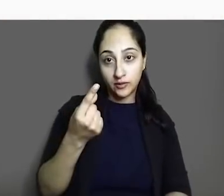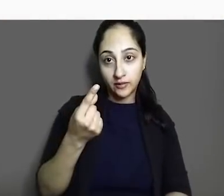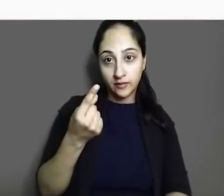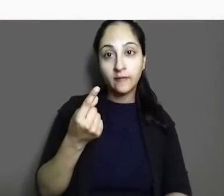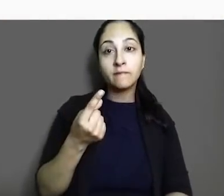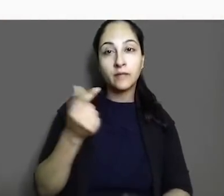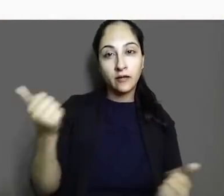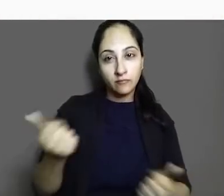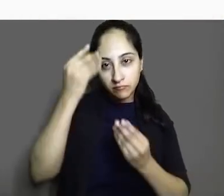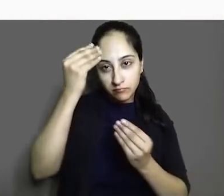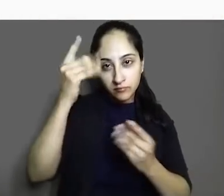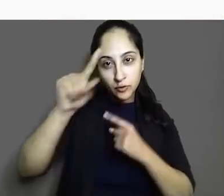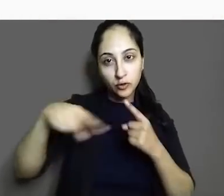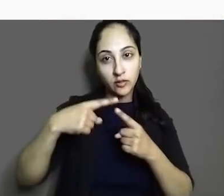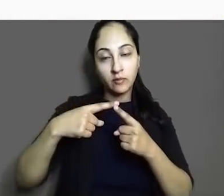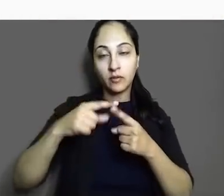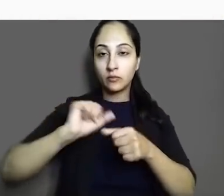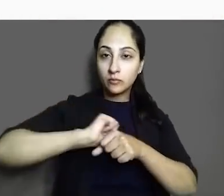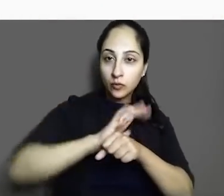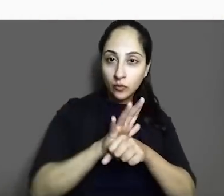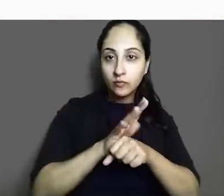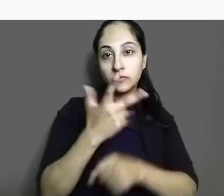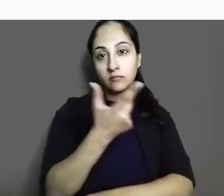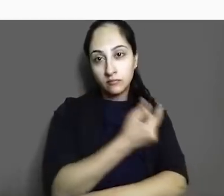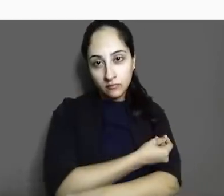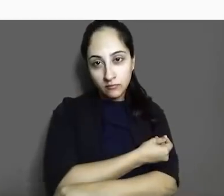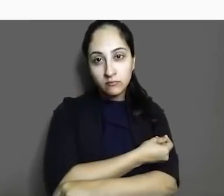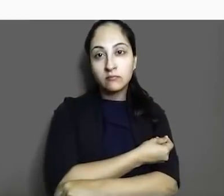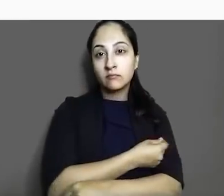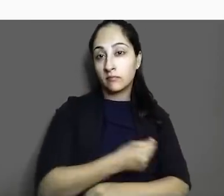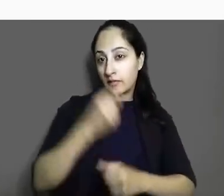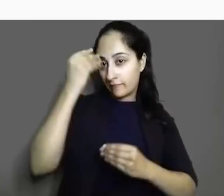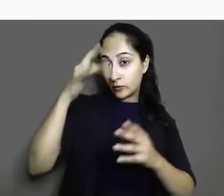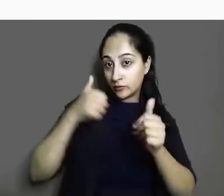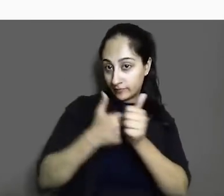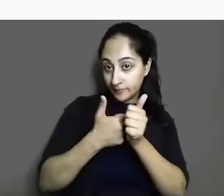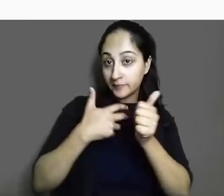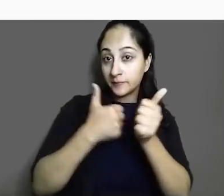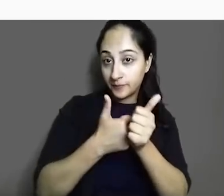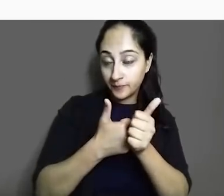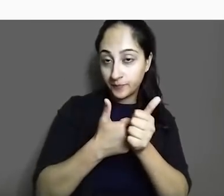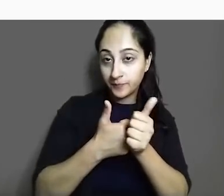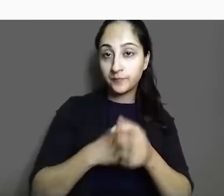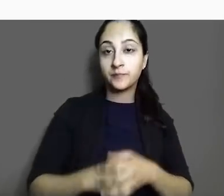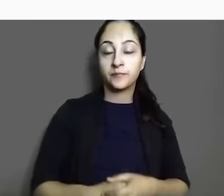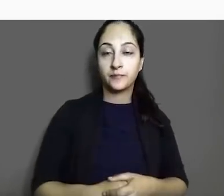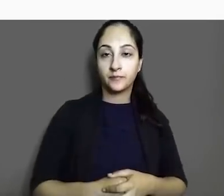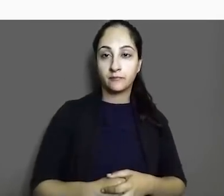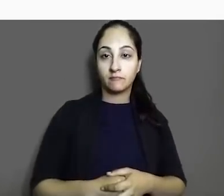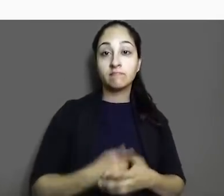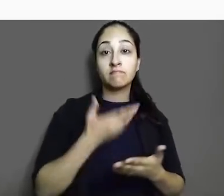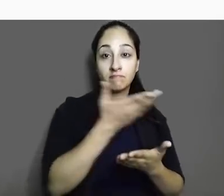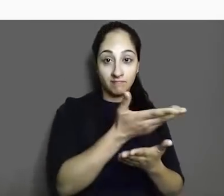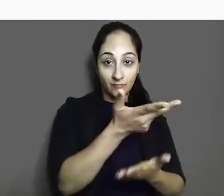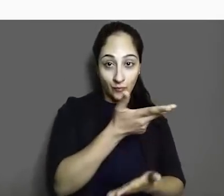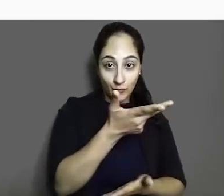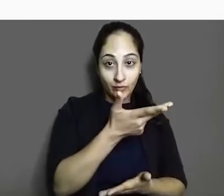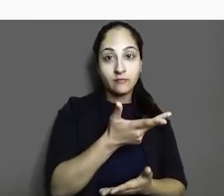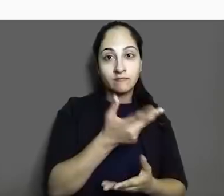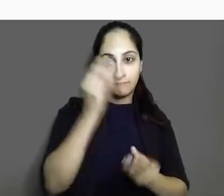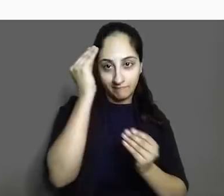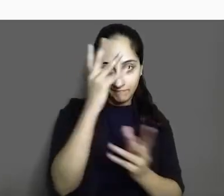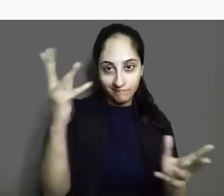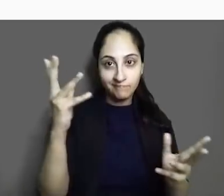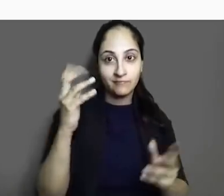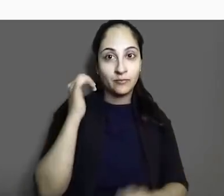iicanada.org/COVID Corner for ongoing updates about vaccines and other COVID-related information as they develop. And as we know and as we heard,